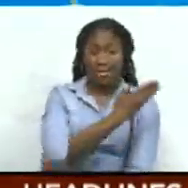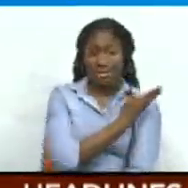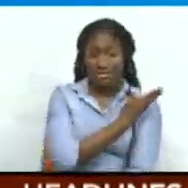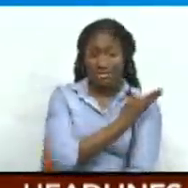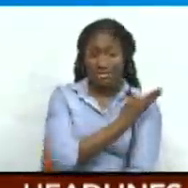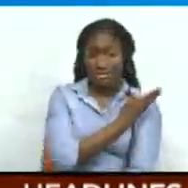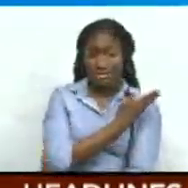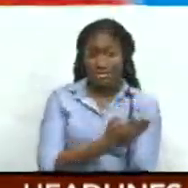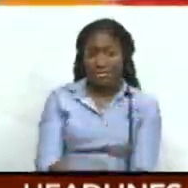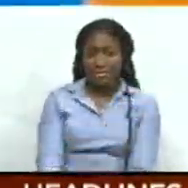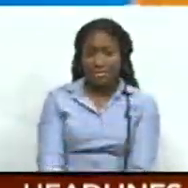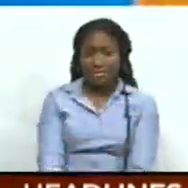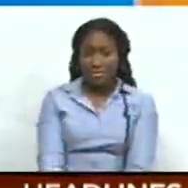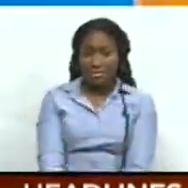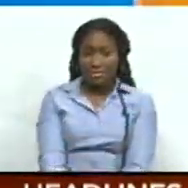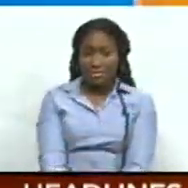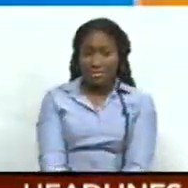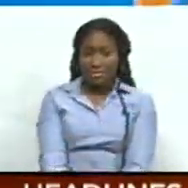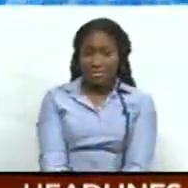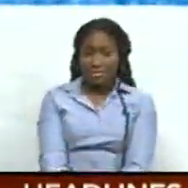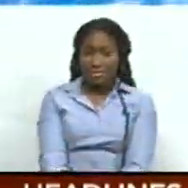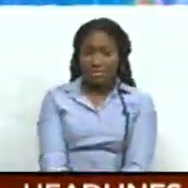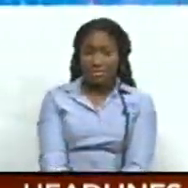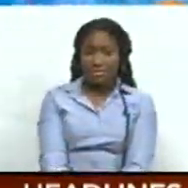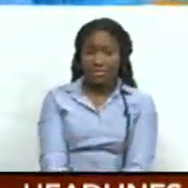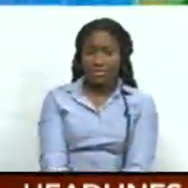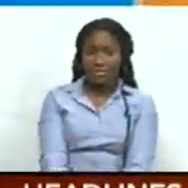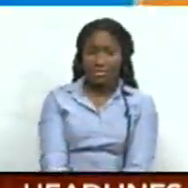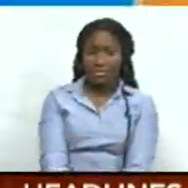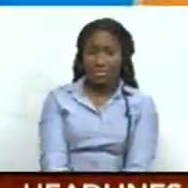TT, the official supplement of the CPL.